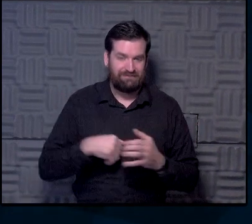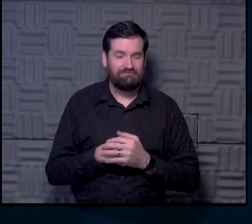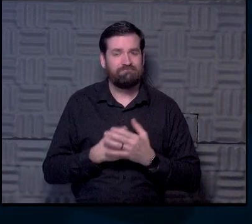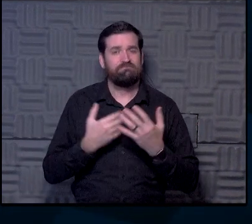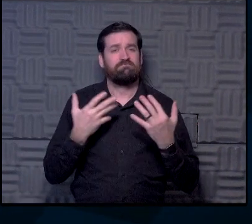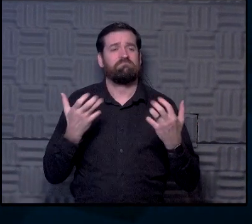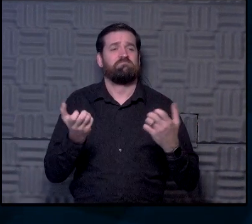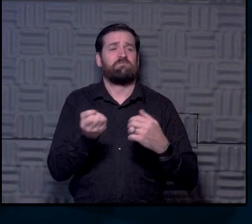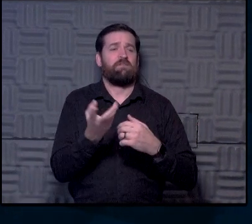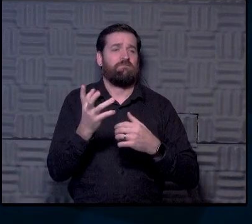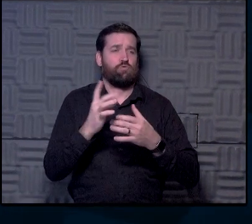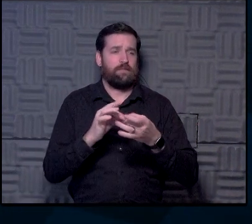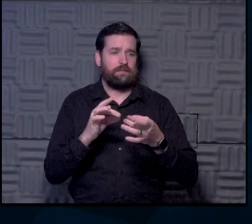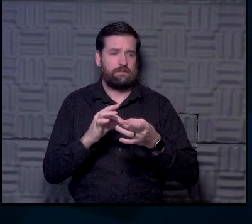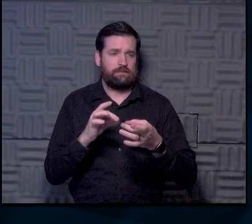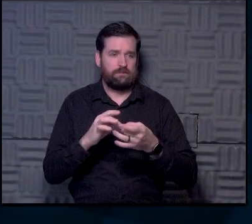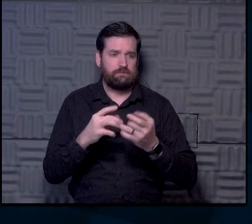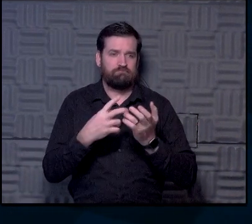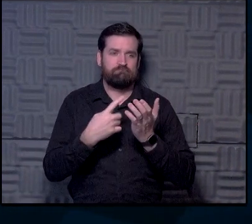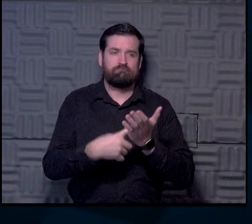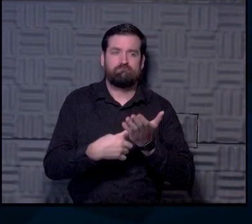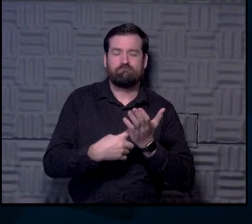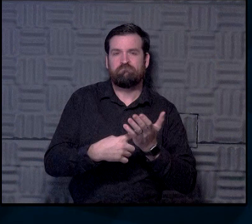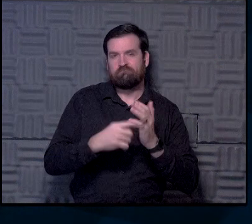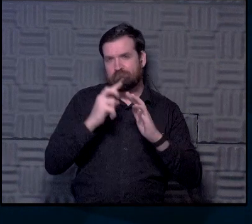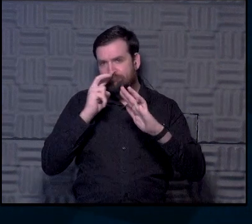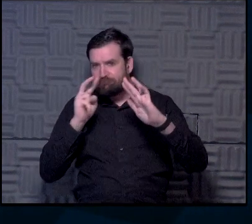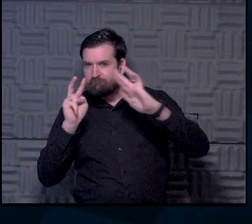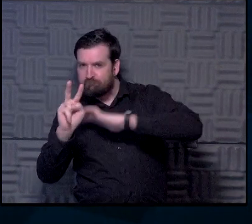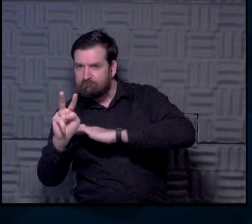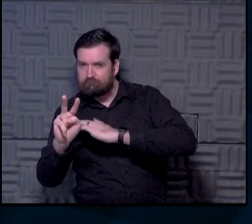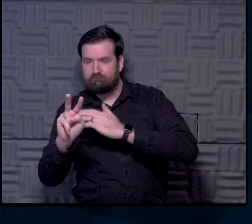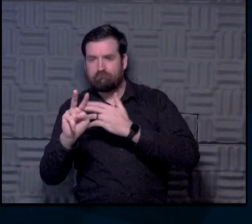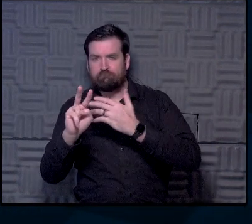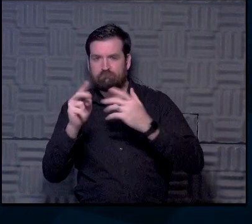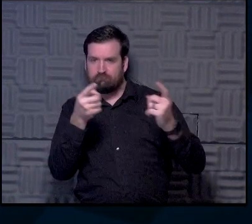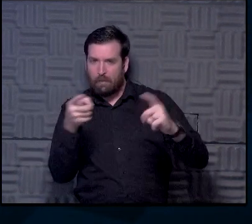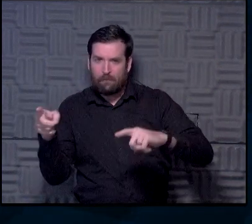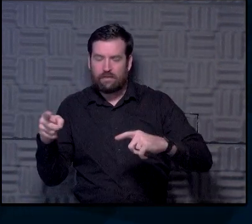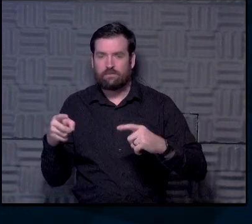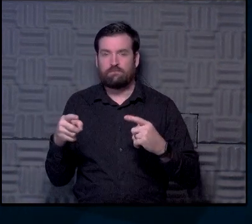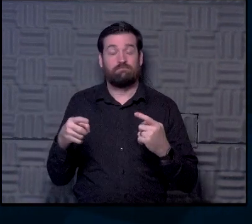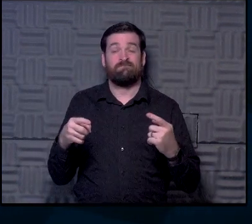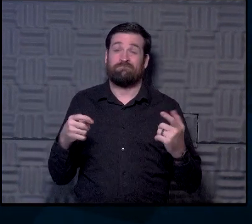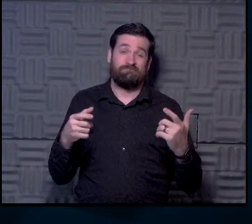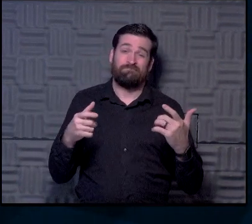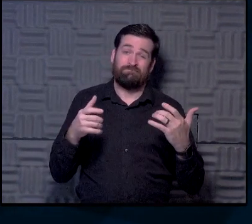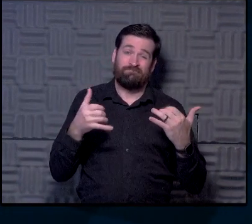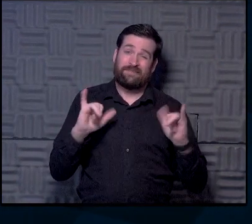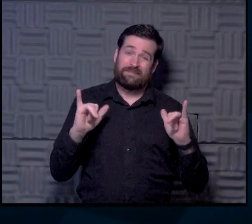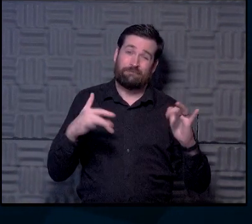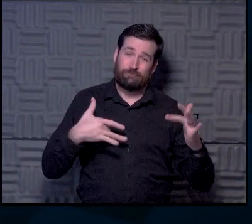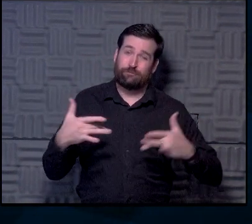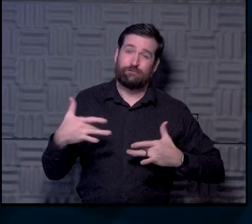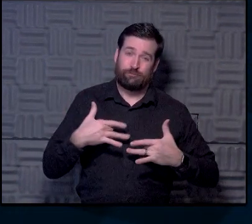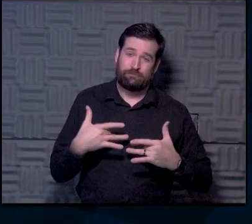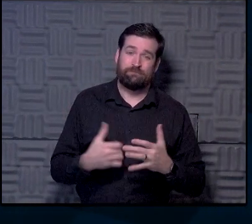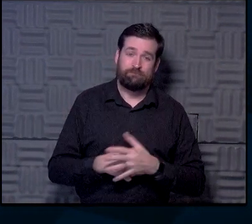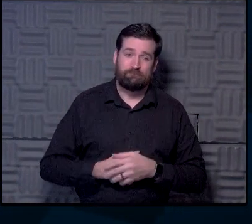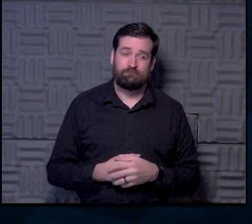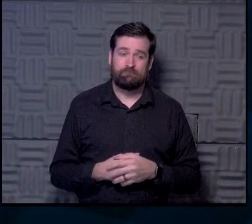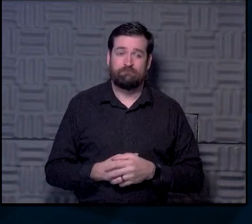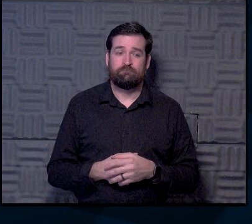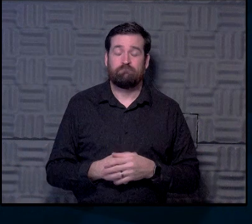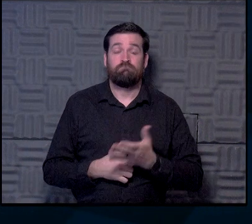take a couple of minutes, though, and talk a bit about where we're going, where we think we're going, because there's just as much concern here. So